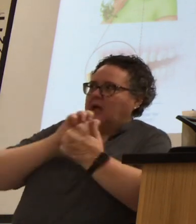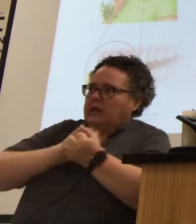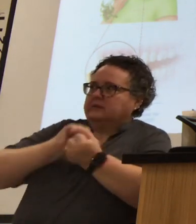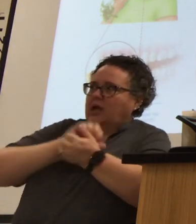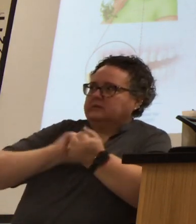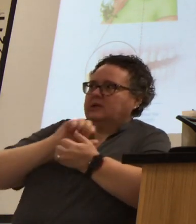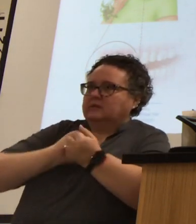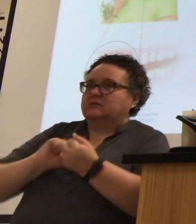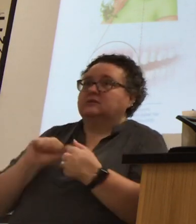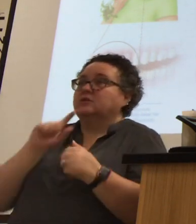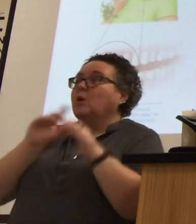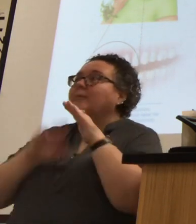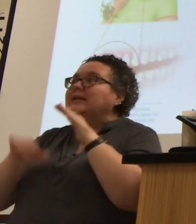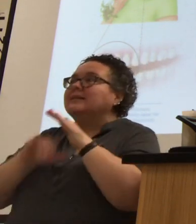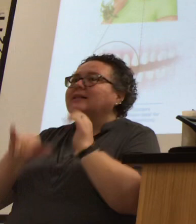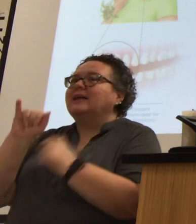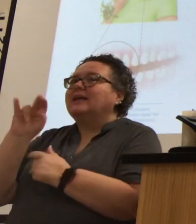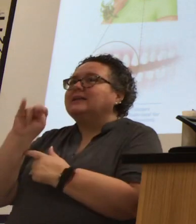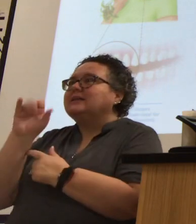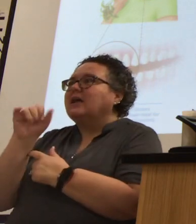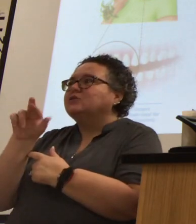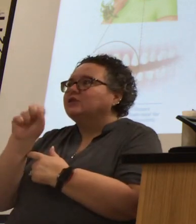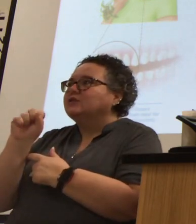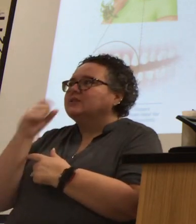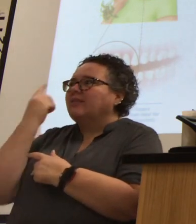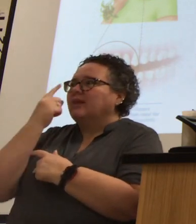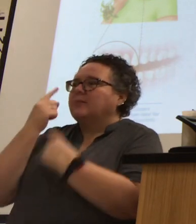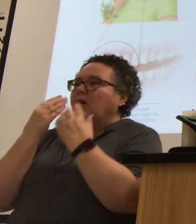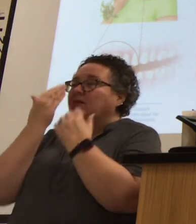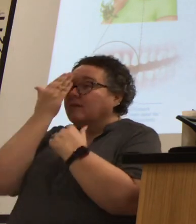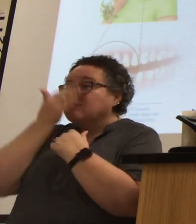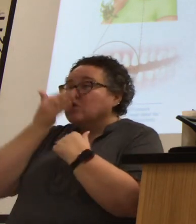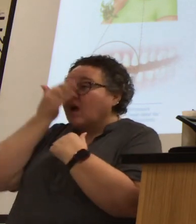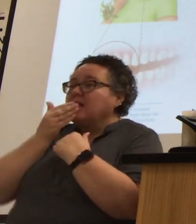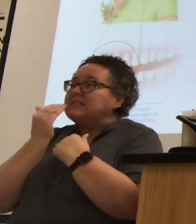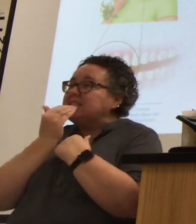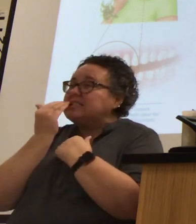So basically, incisors, think of their